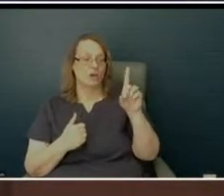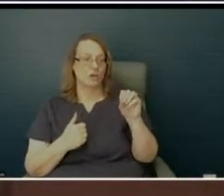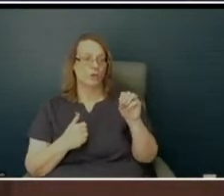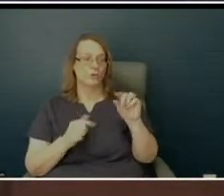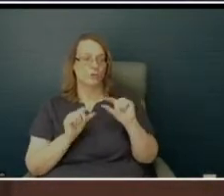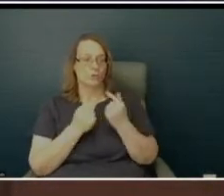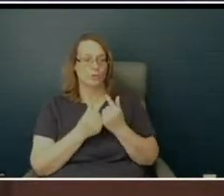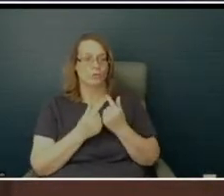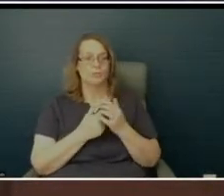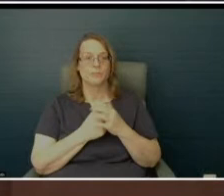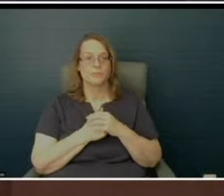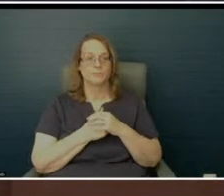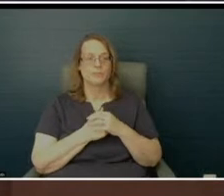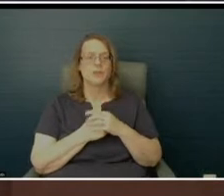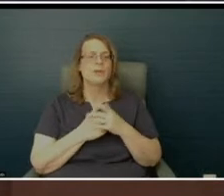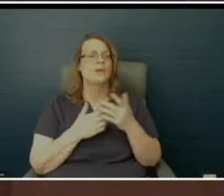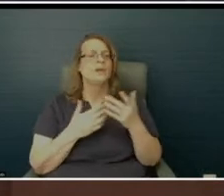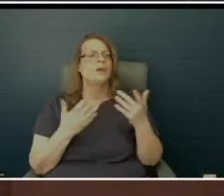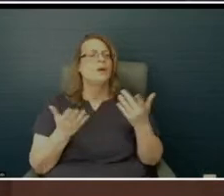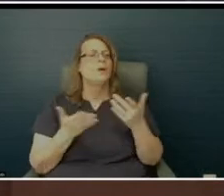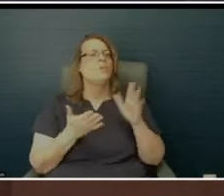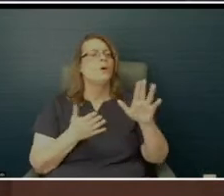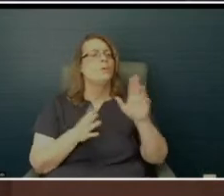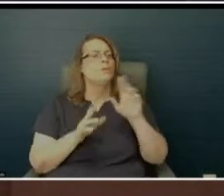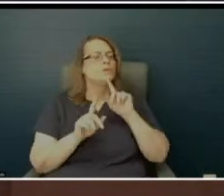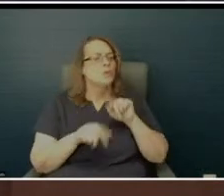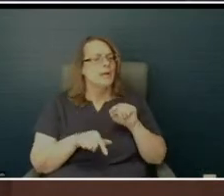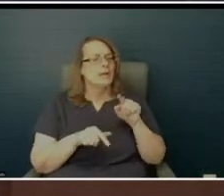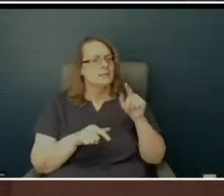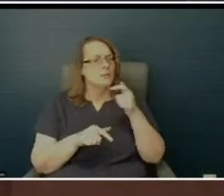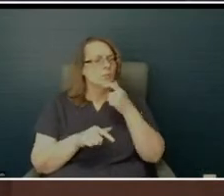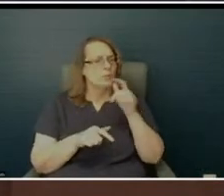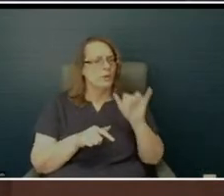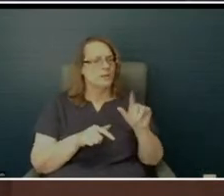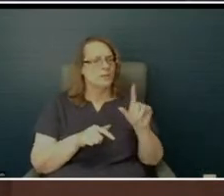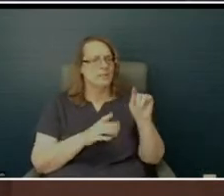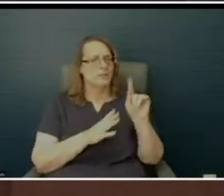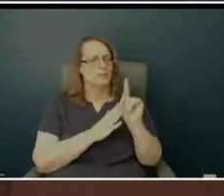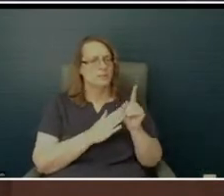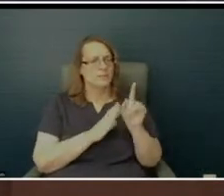Mr. Donahue, what was your reaction when you watched that entire 20-minute video?